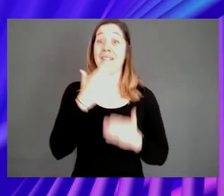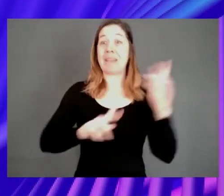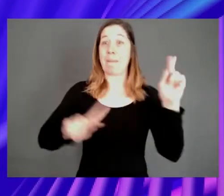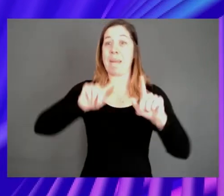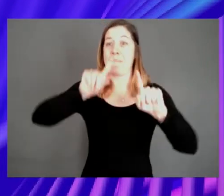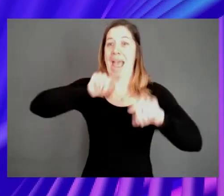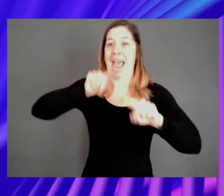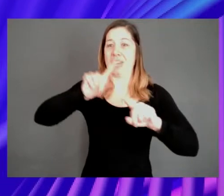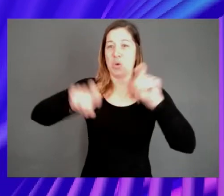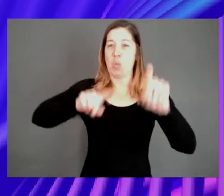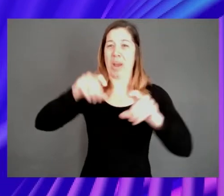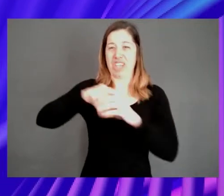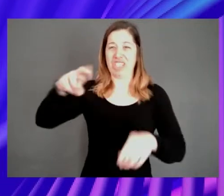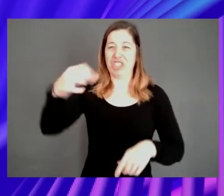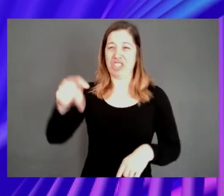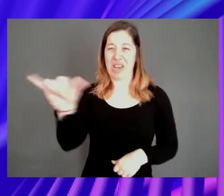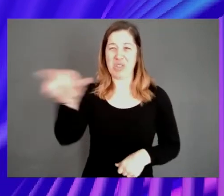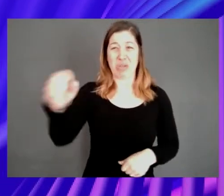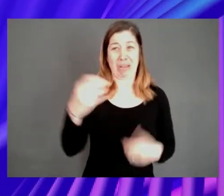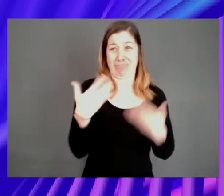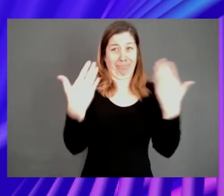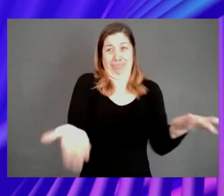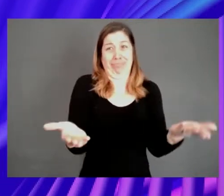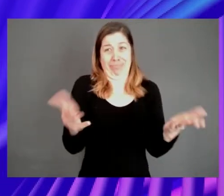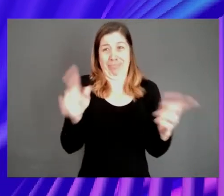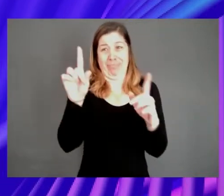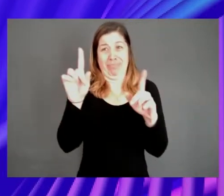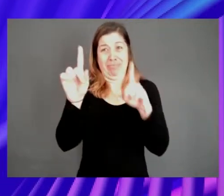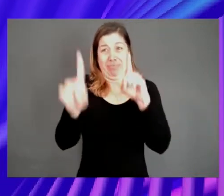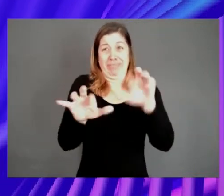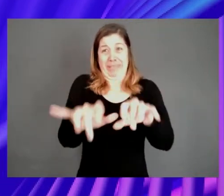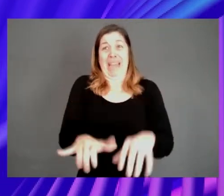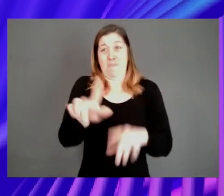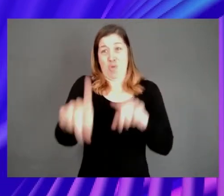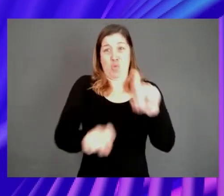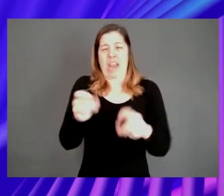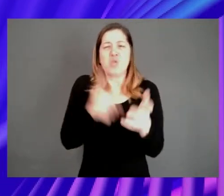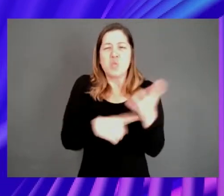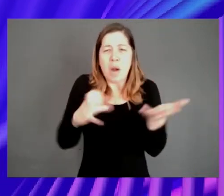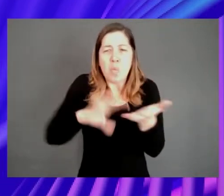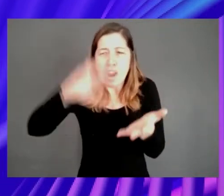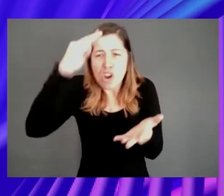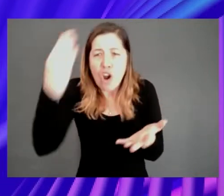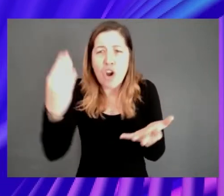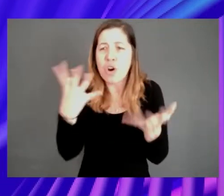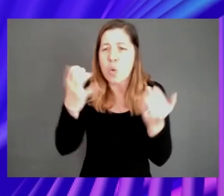so feel free to type your questions and let us know what you want to learn and what you want to hear Alan say.